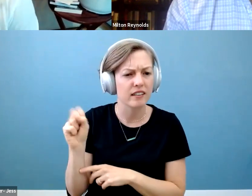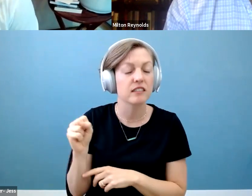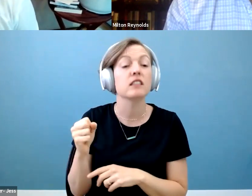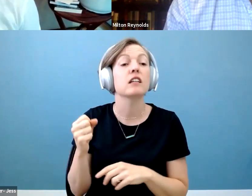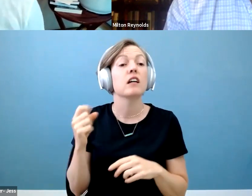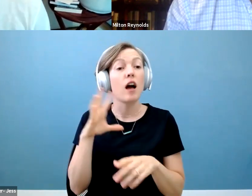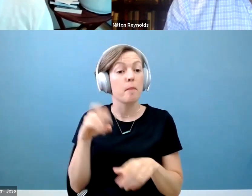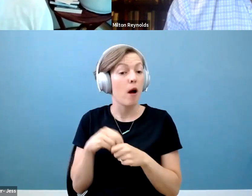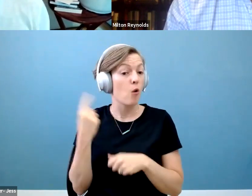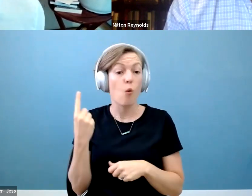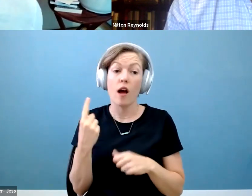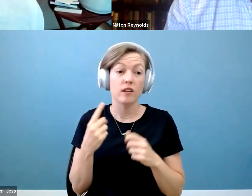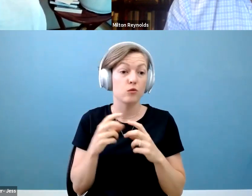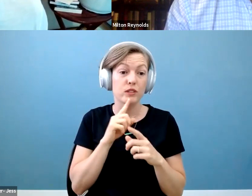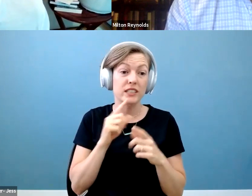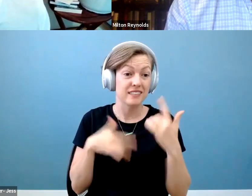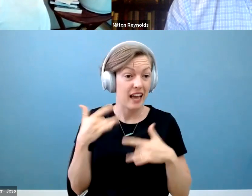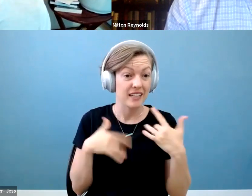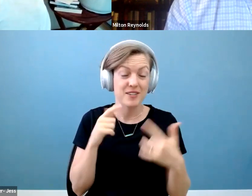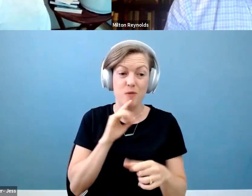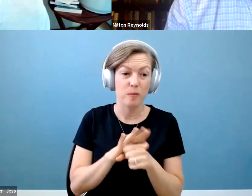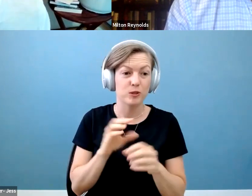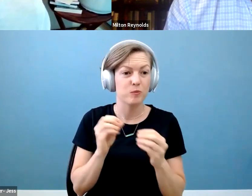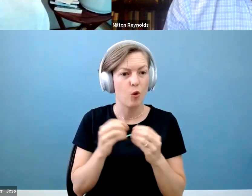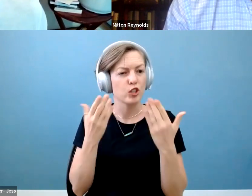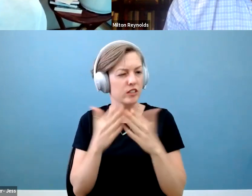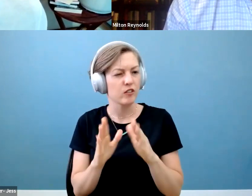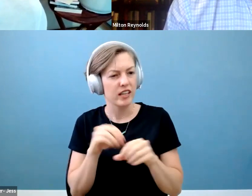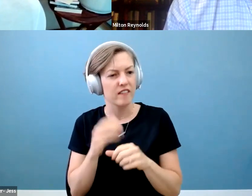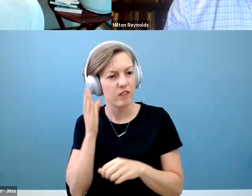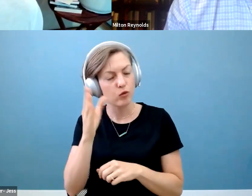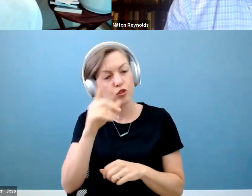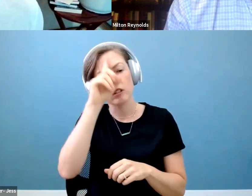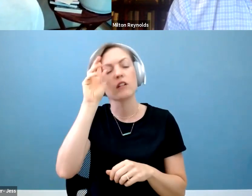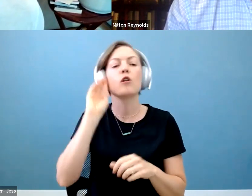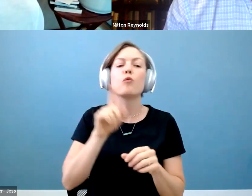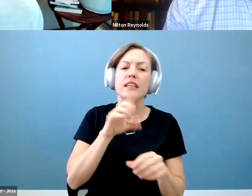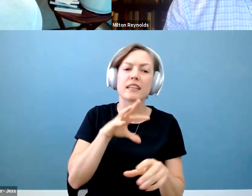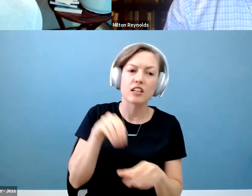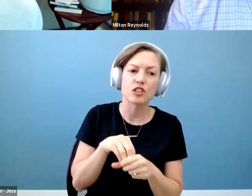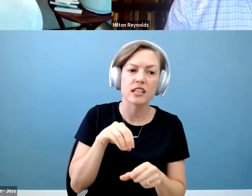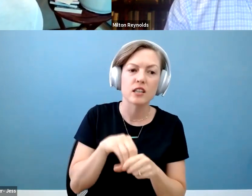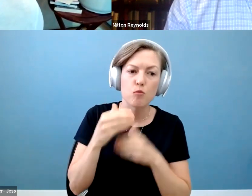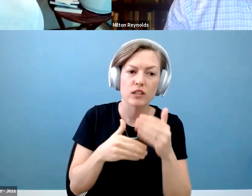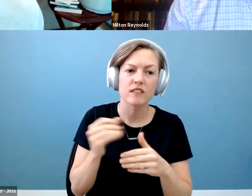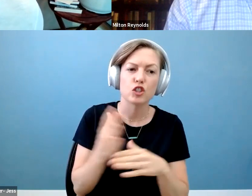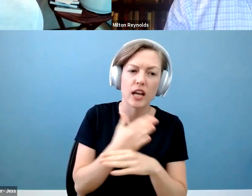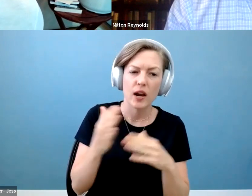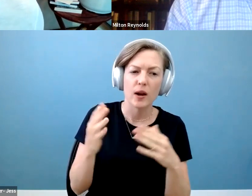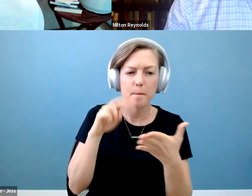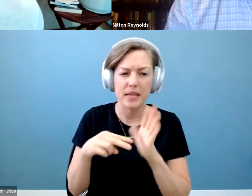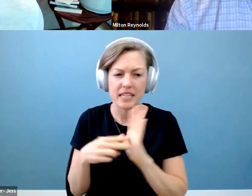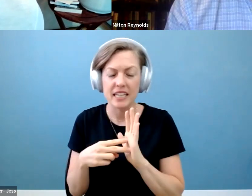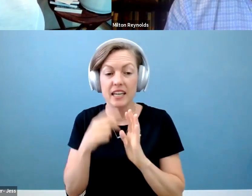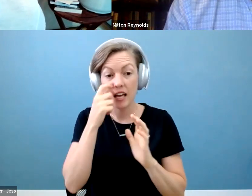most exciting and will promise to be more generative in the future are really engaging in a process of shared meaning making where we